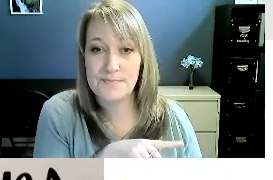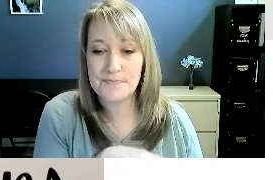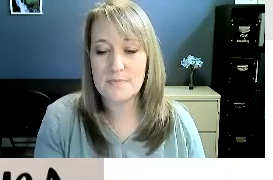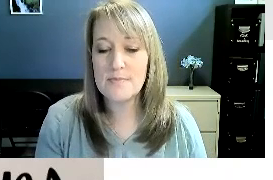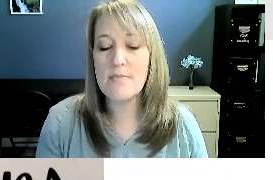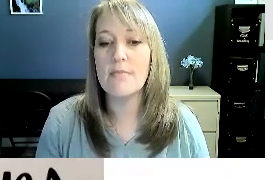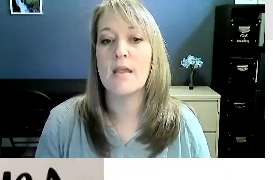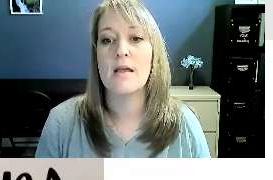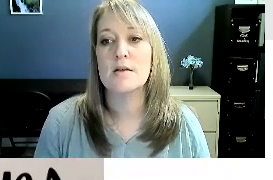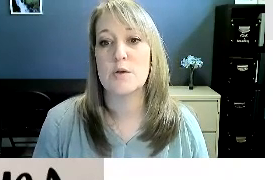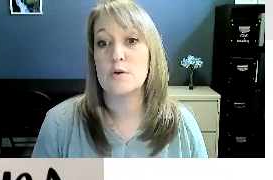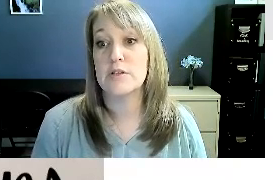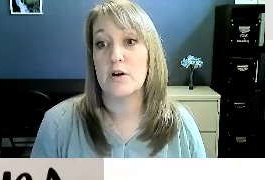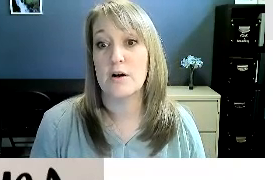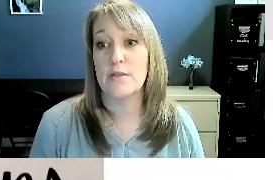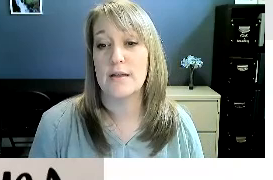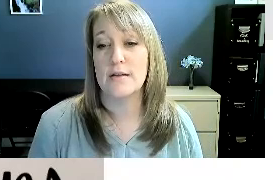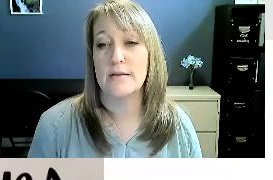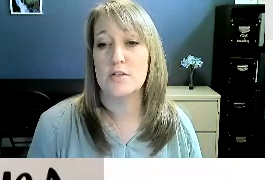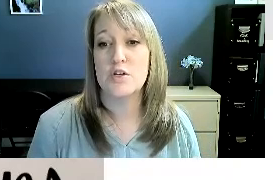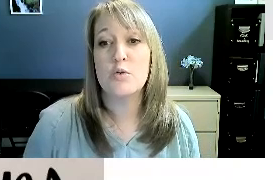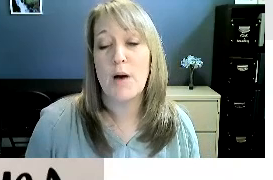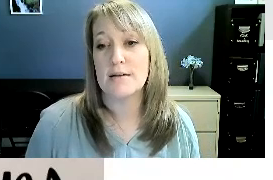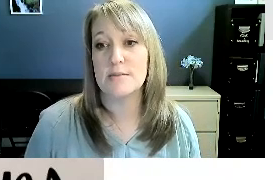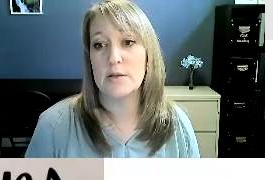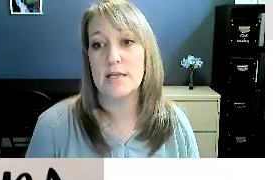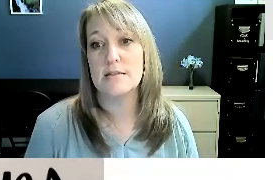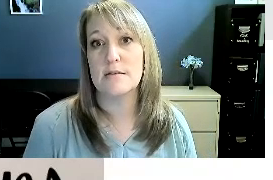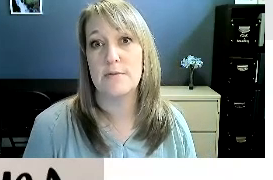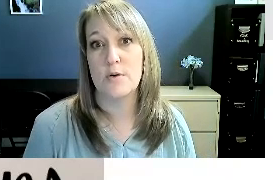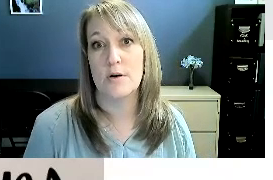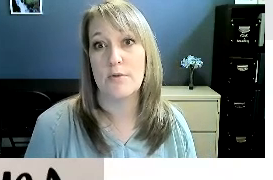it. So those are the two